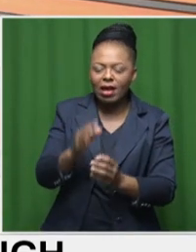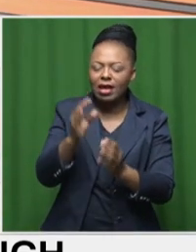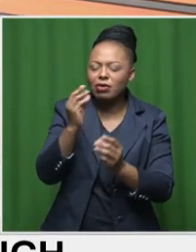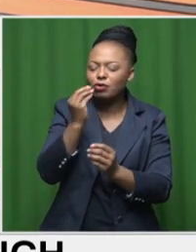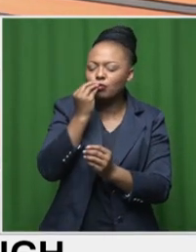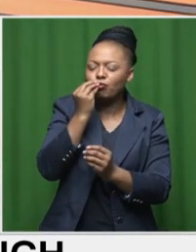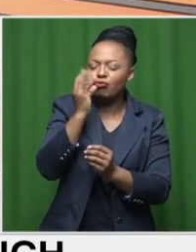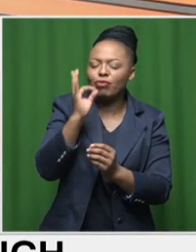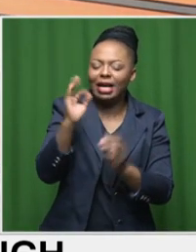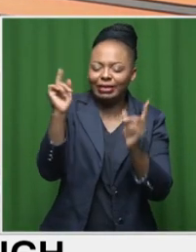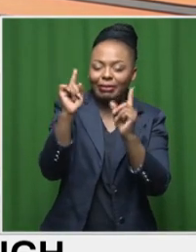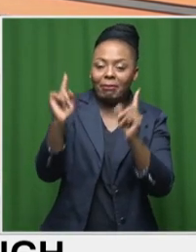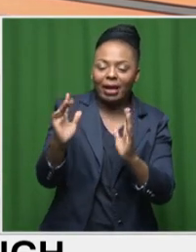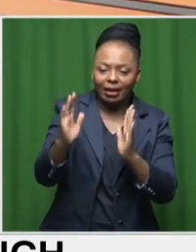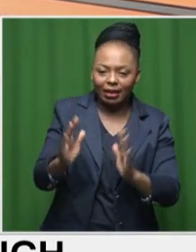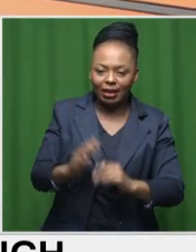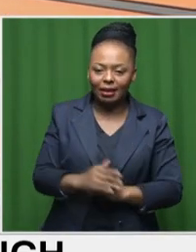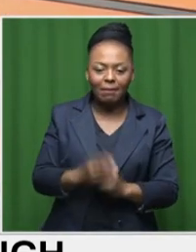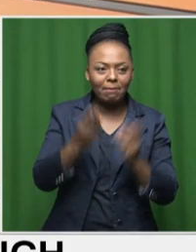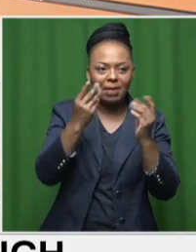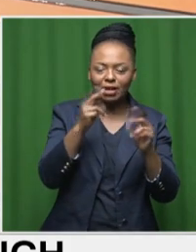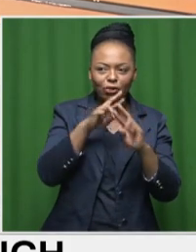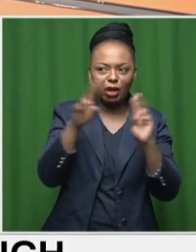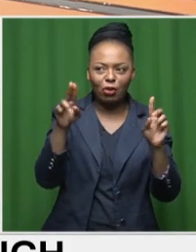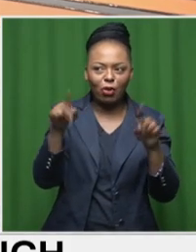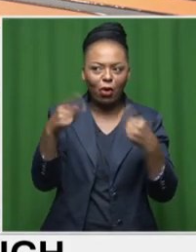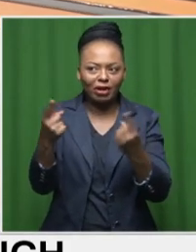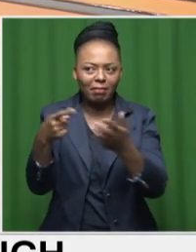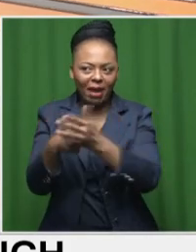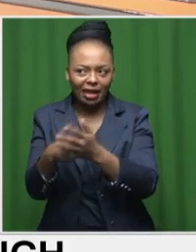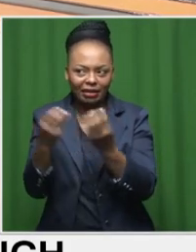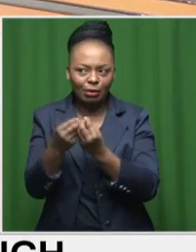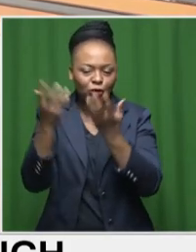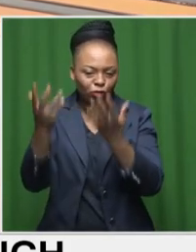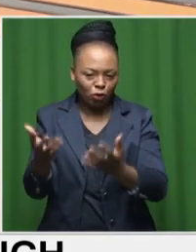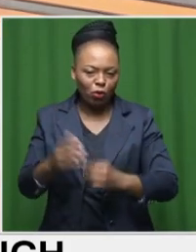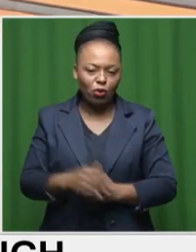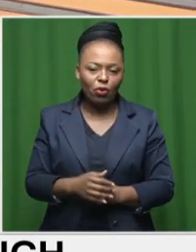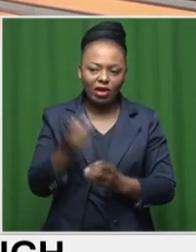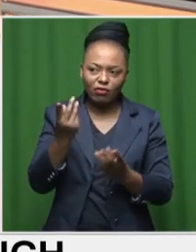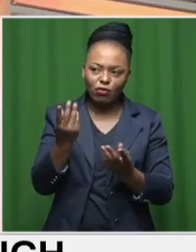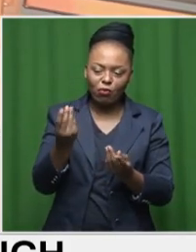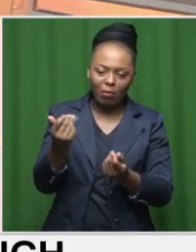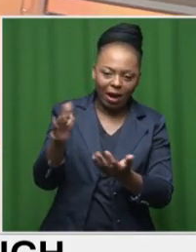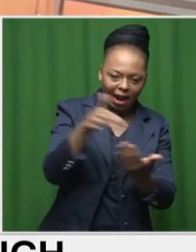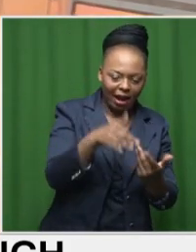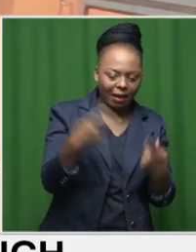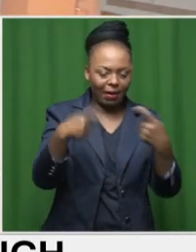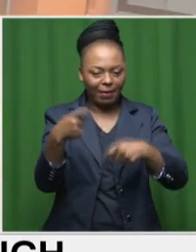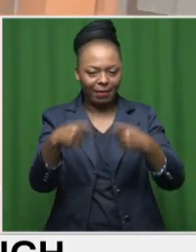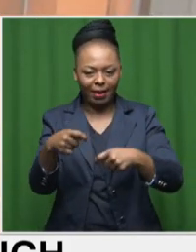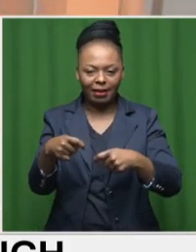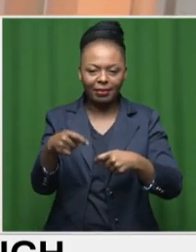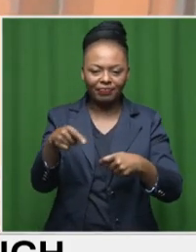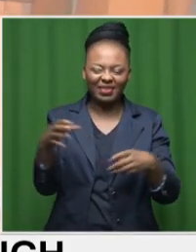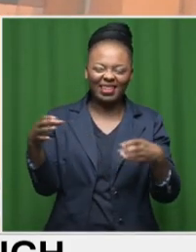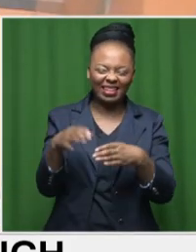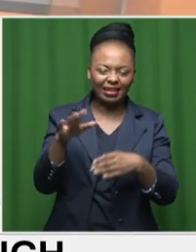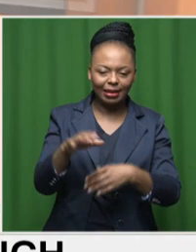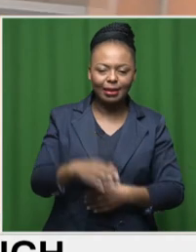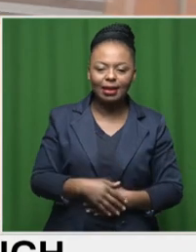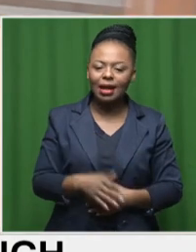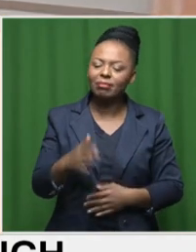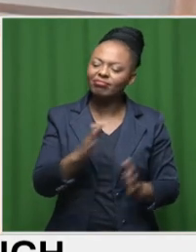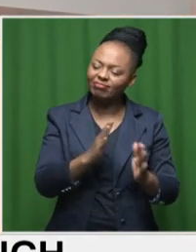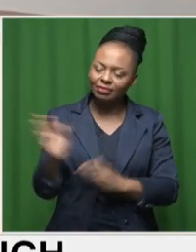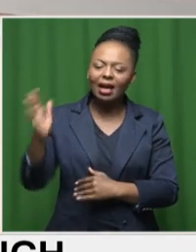doesn't buy that, does it? No. When you're using something that makes and raises the money. So let's talk about the other business